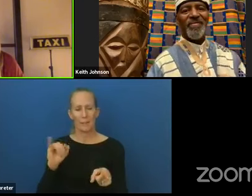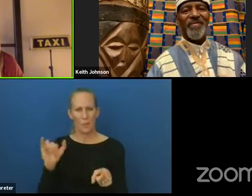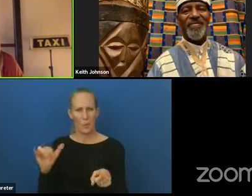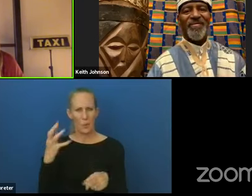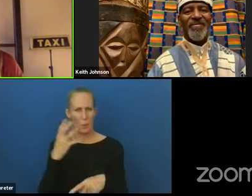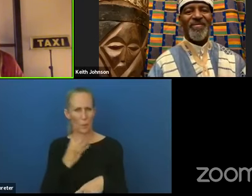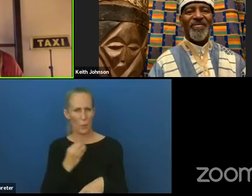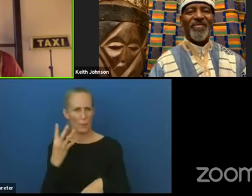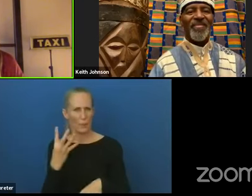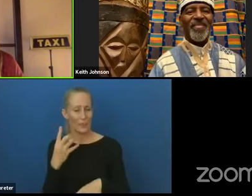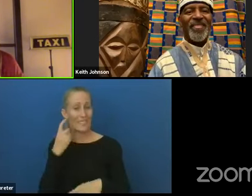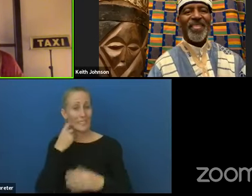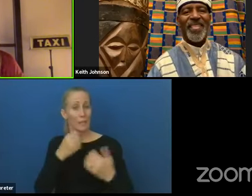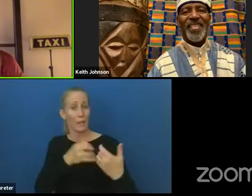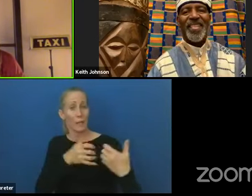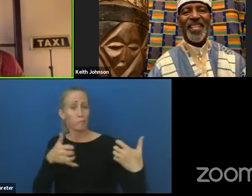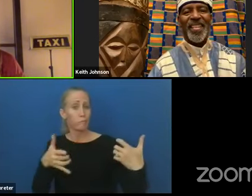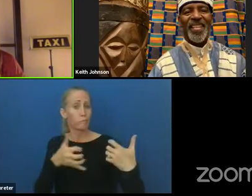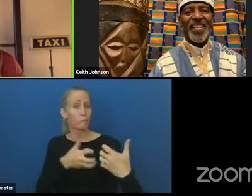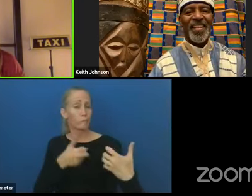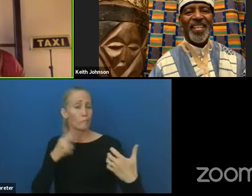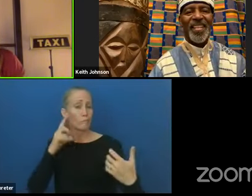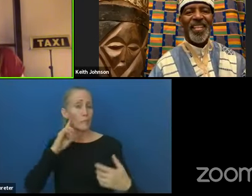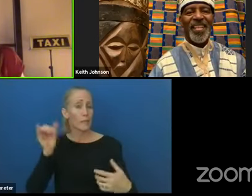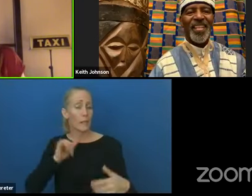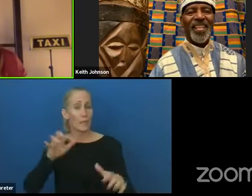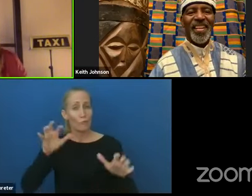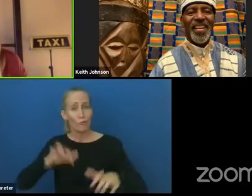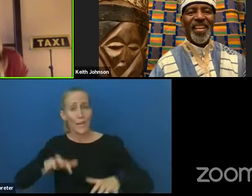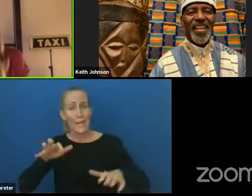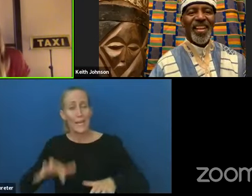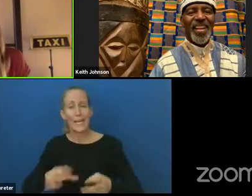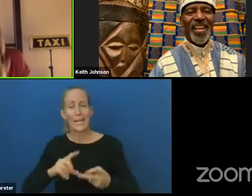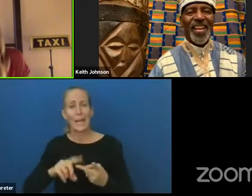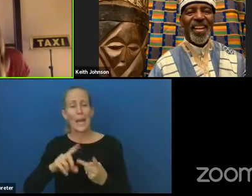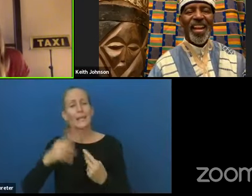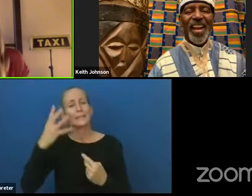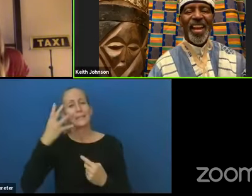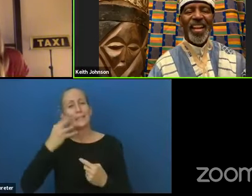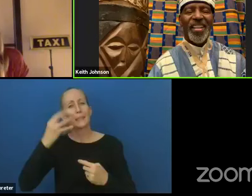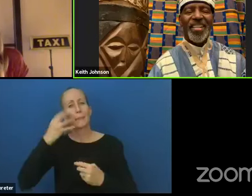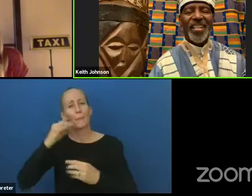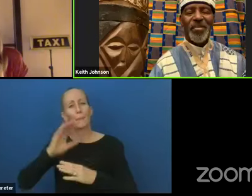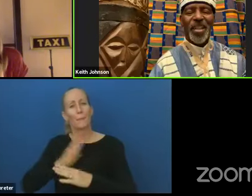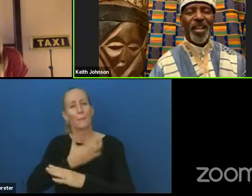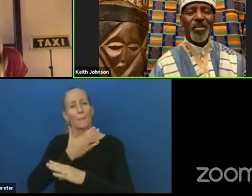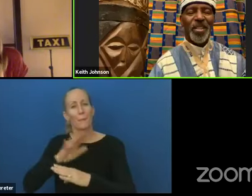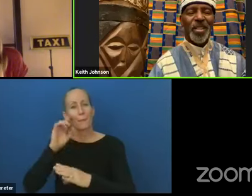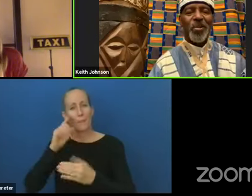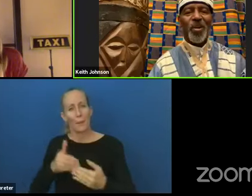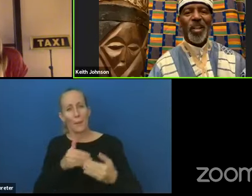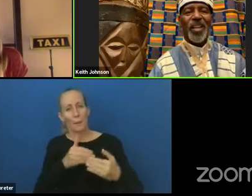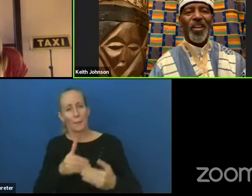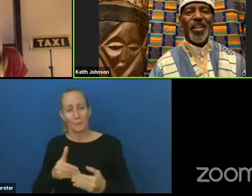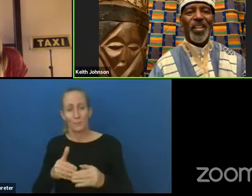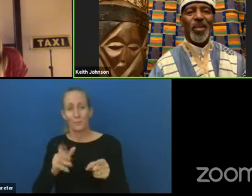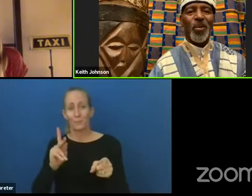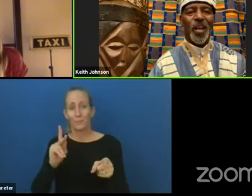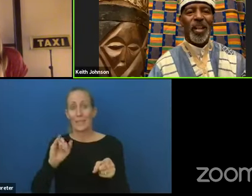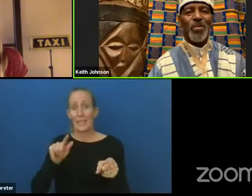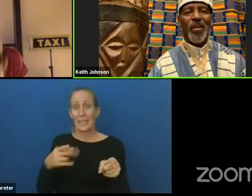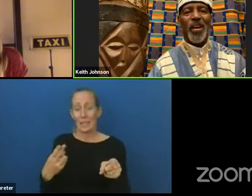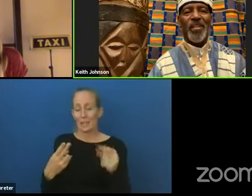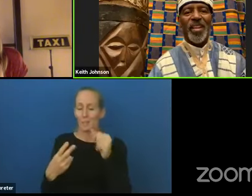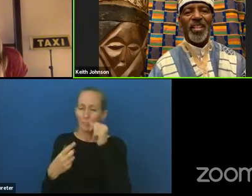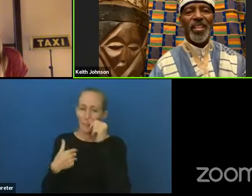and also kind of like a lullaby. So, Yeah, it's something I'm still working on. It's a